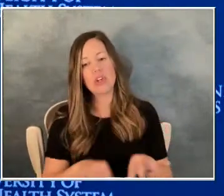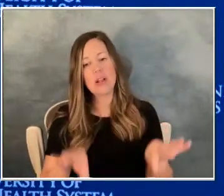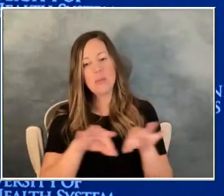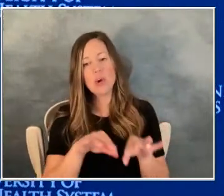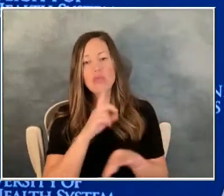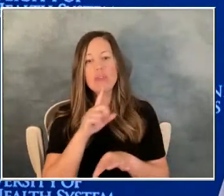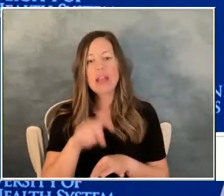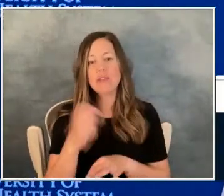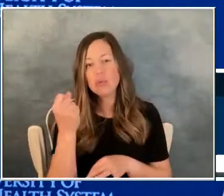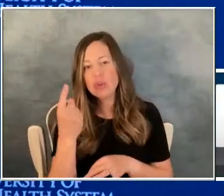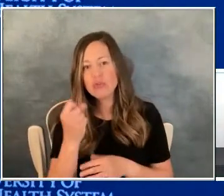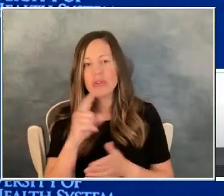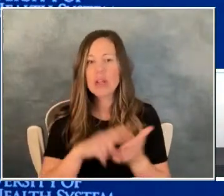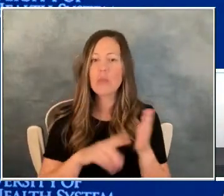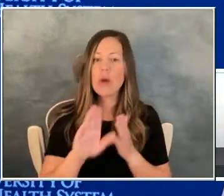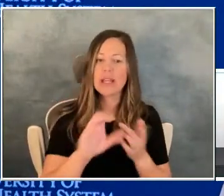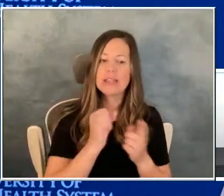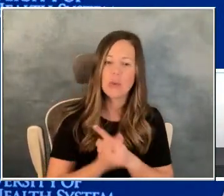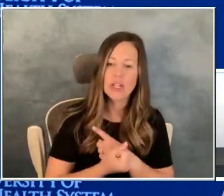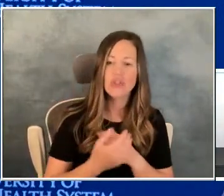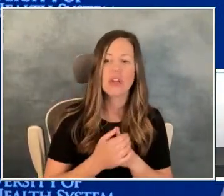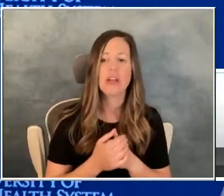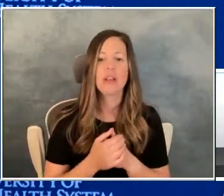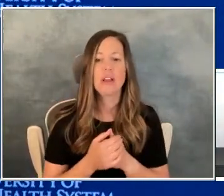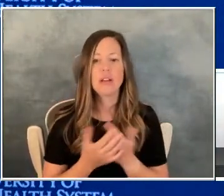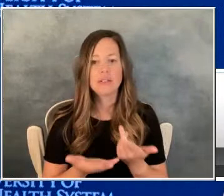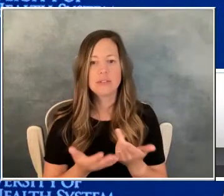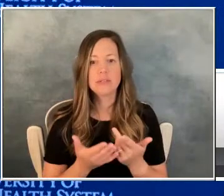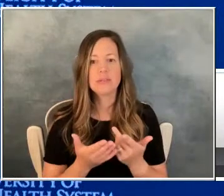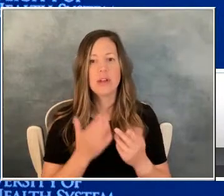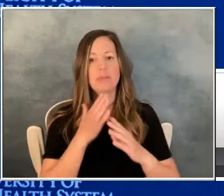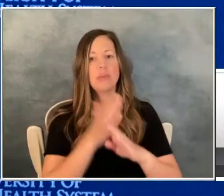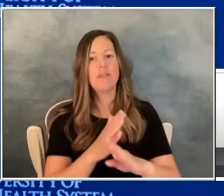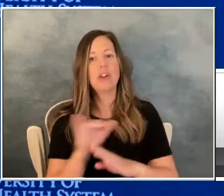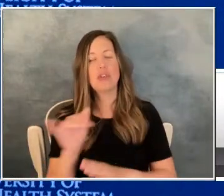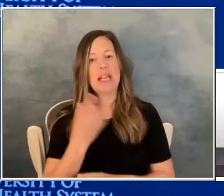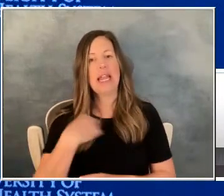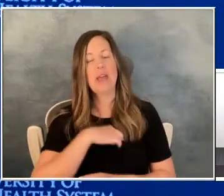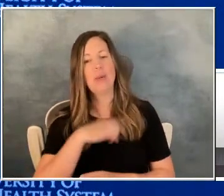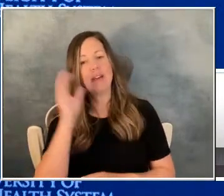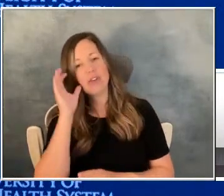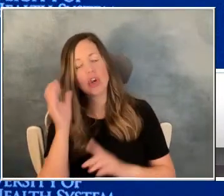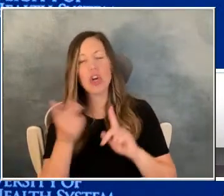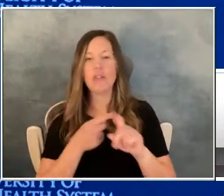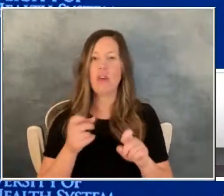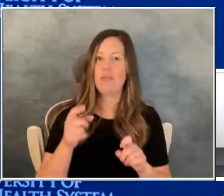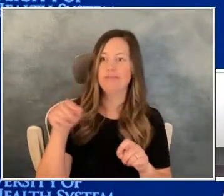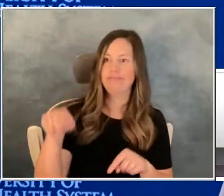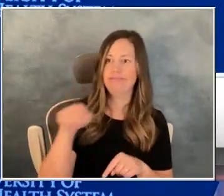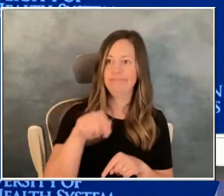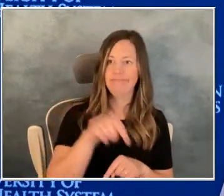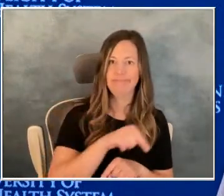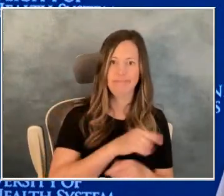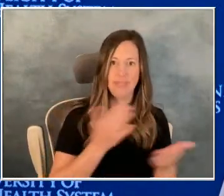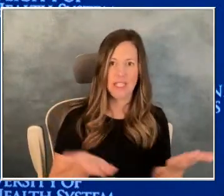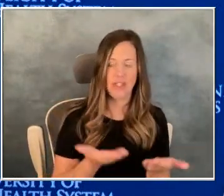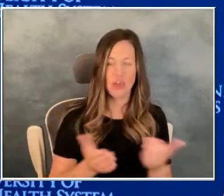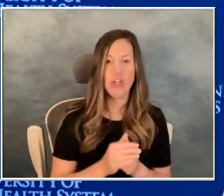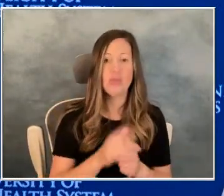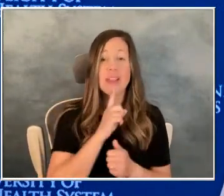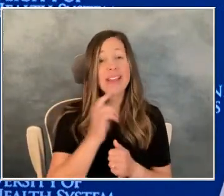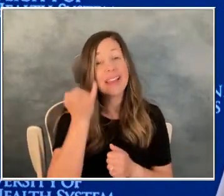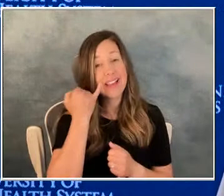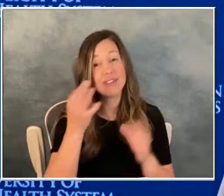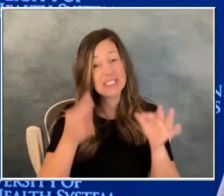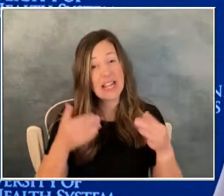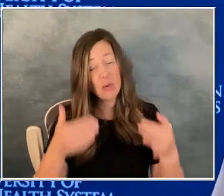situation are you in. Prevention, you know, as we've heard from our expert panelists here about if you are doing fireworks, how